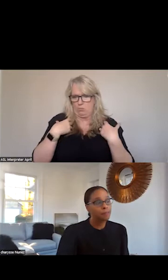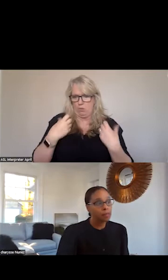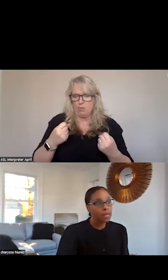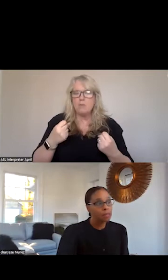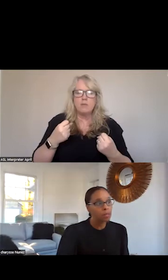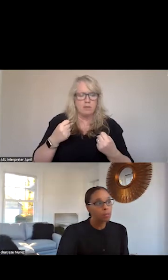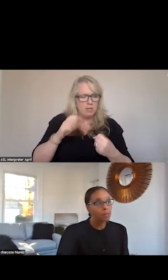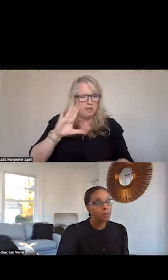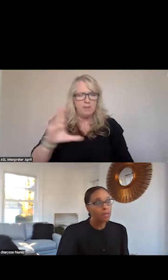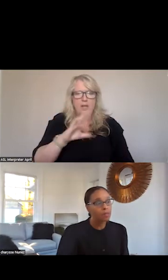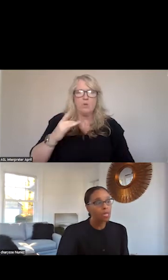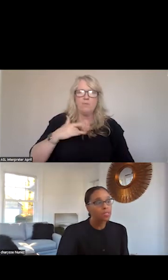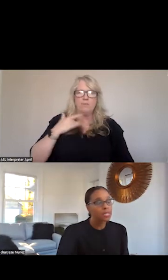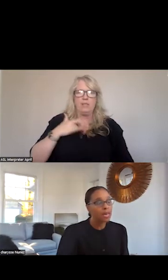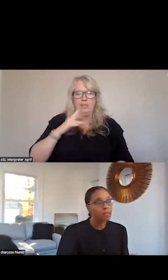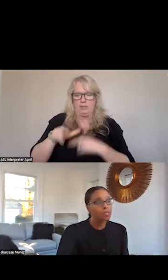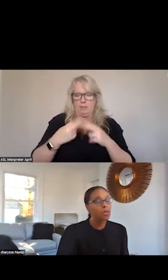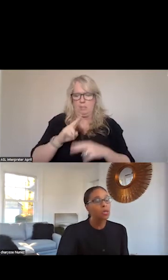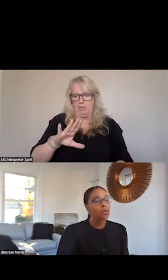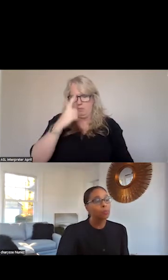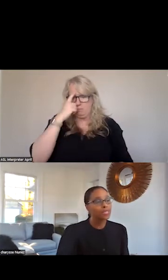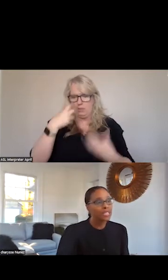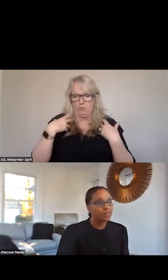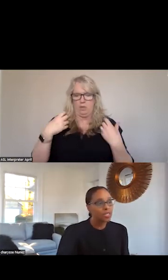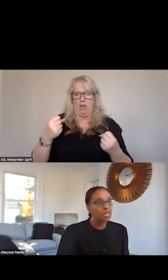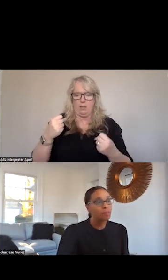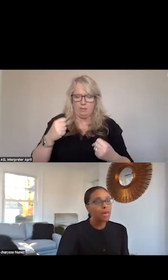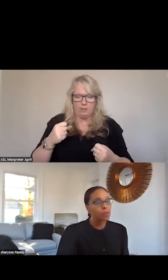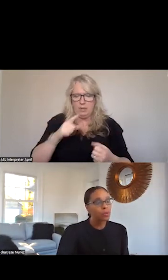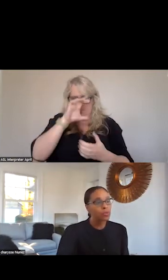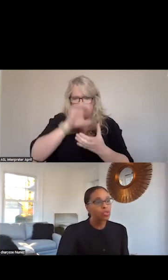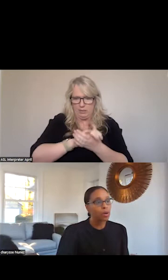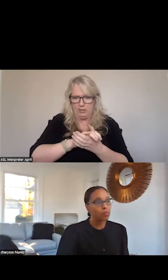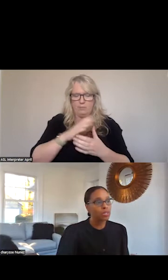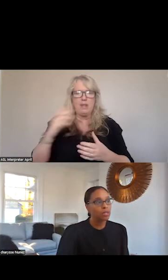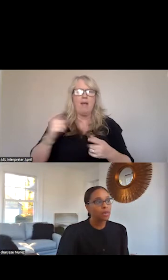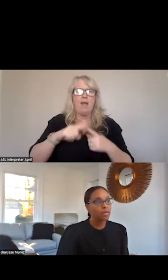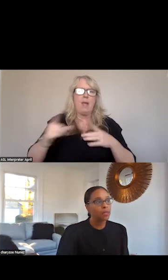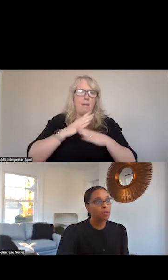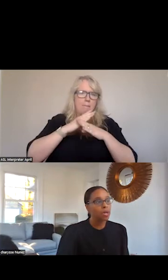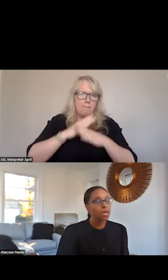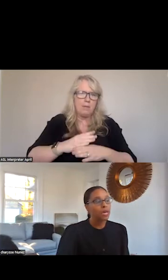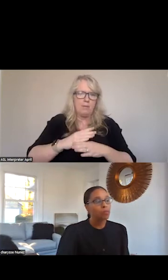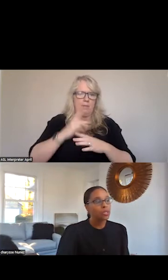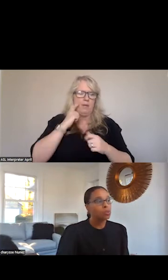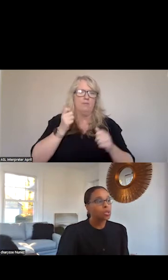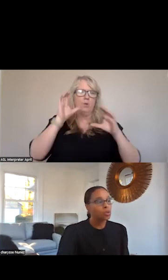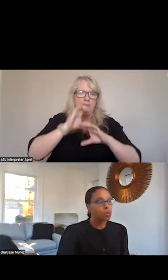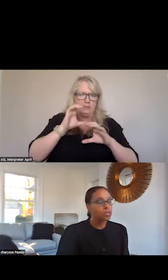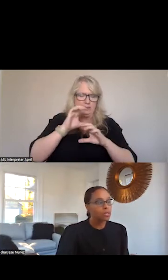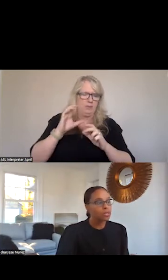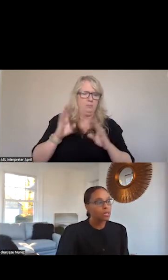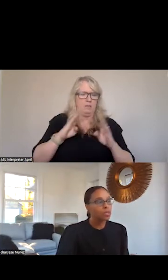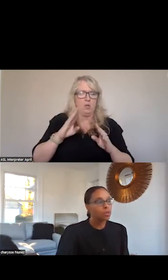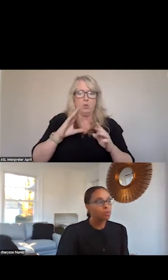their feelings about their mental health status, beliefs, and barriers to help-seeking behavior. And when you look